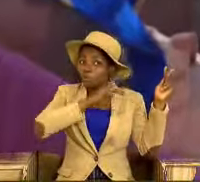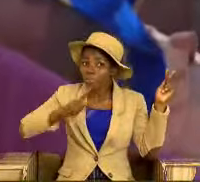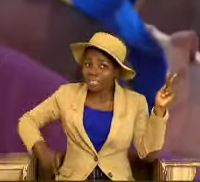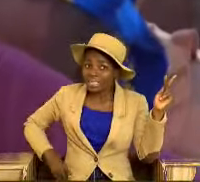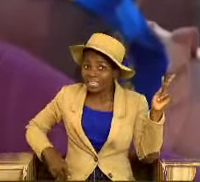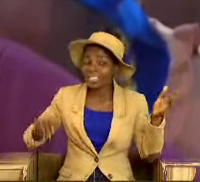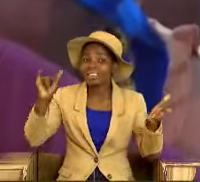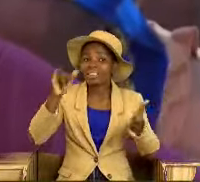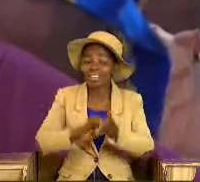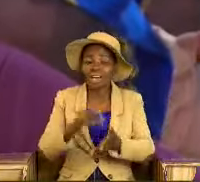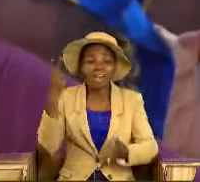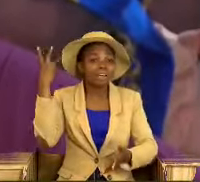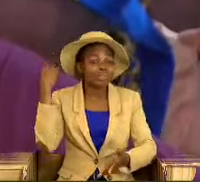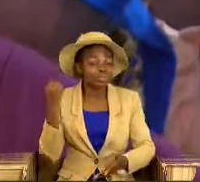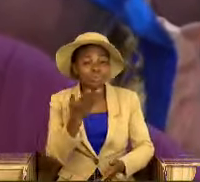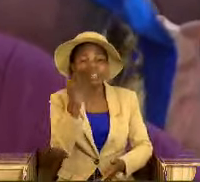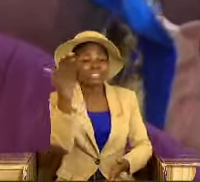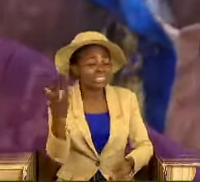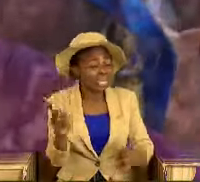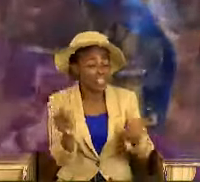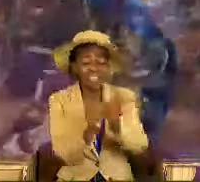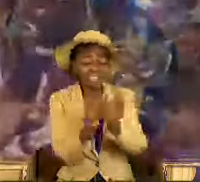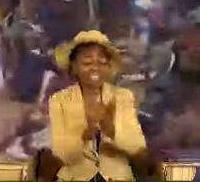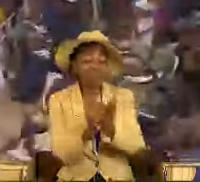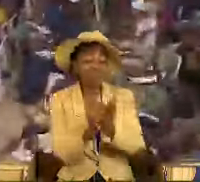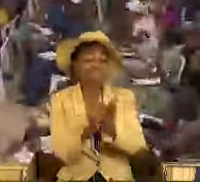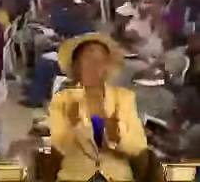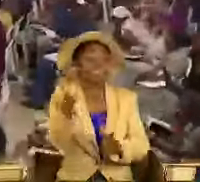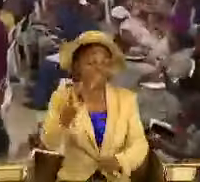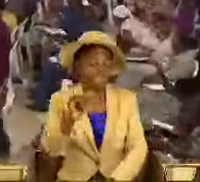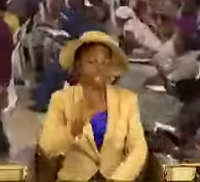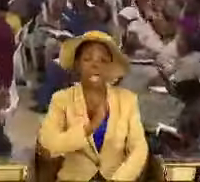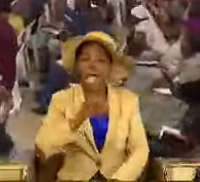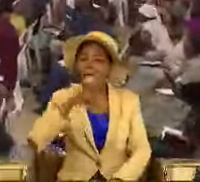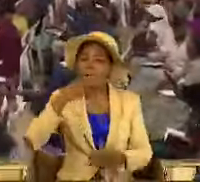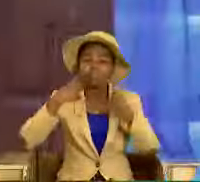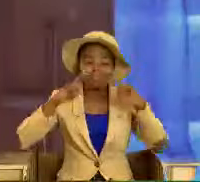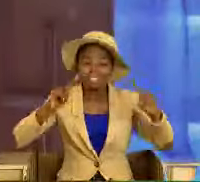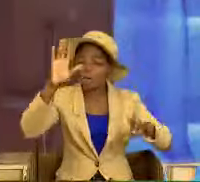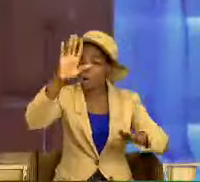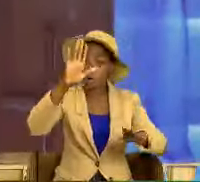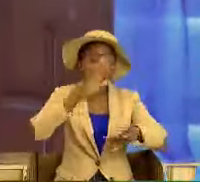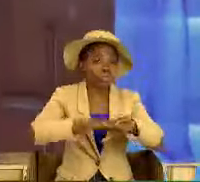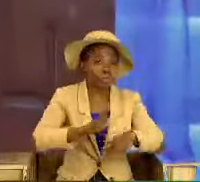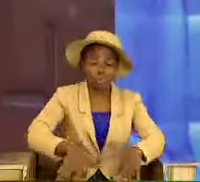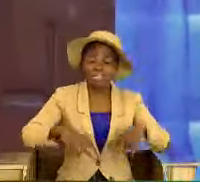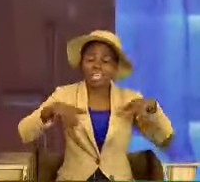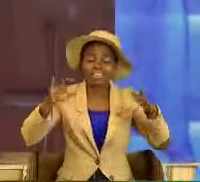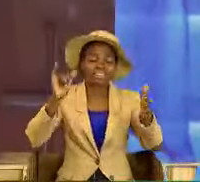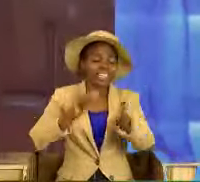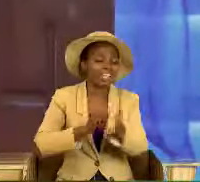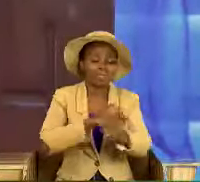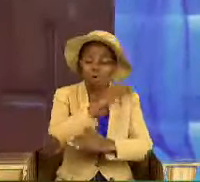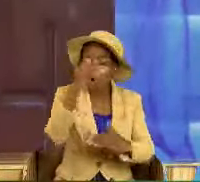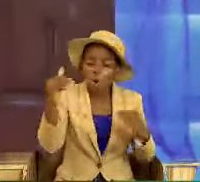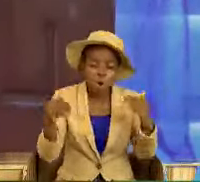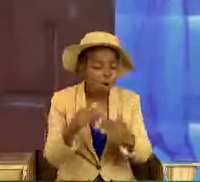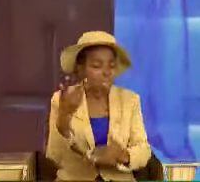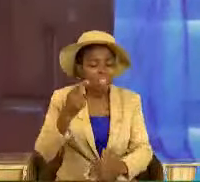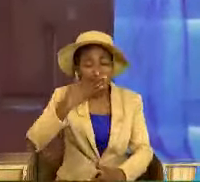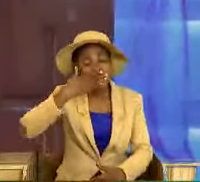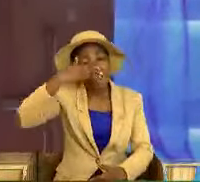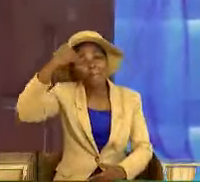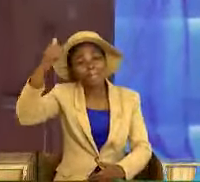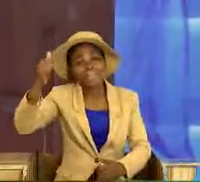testimonies that's why decree upon your life all the best effort of your